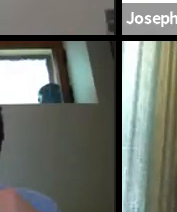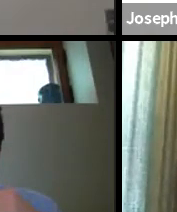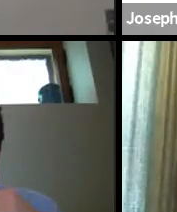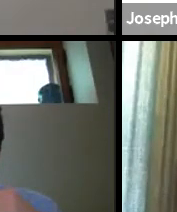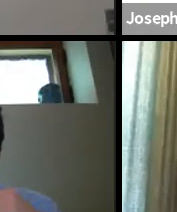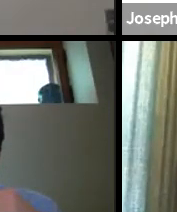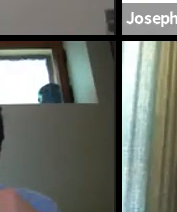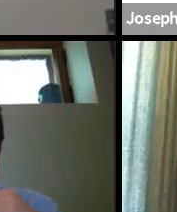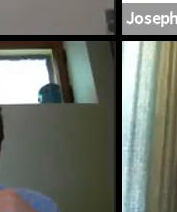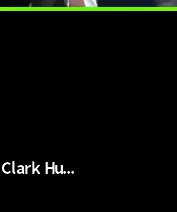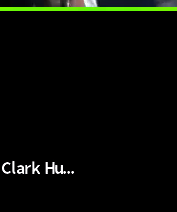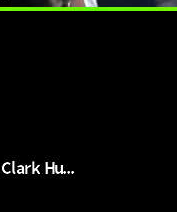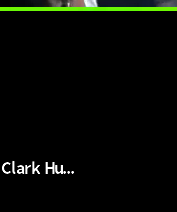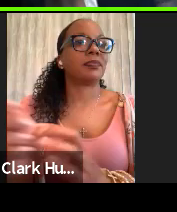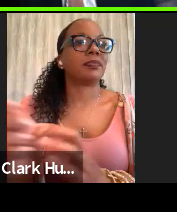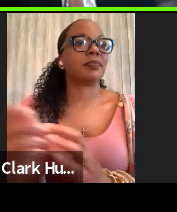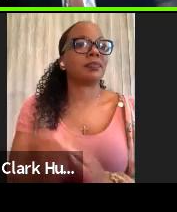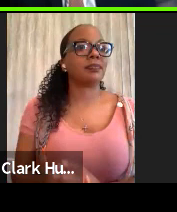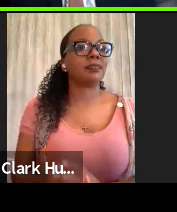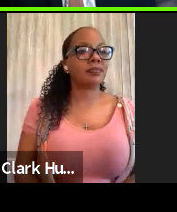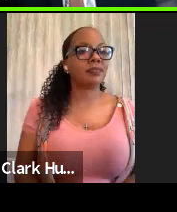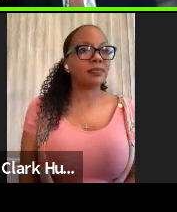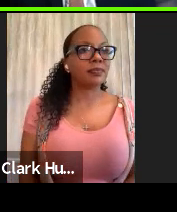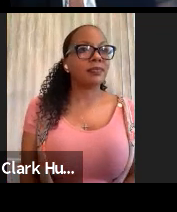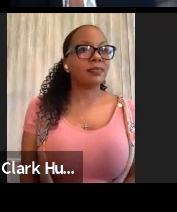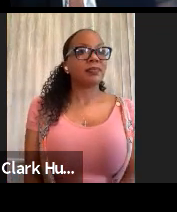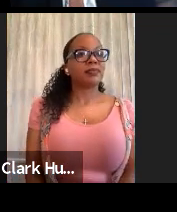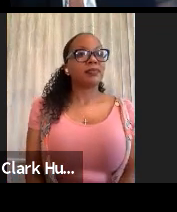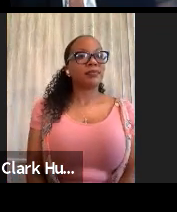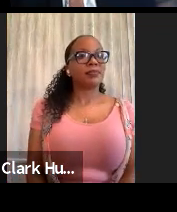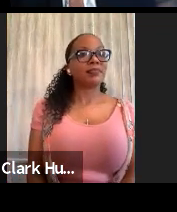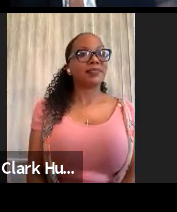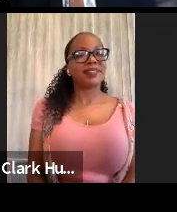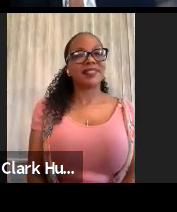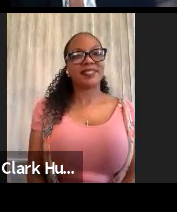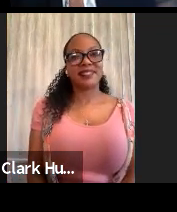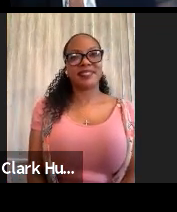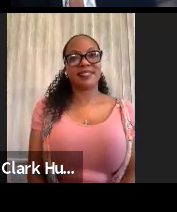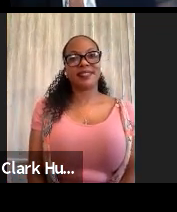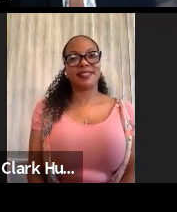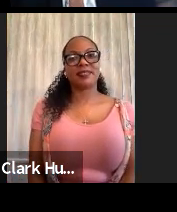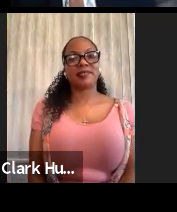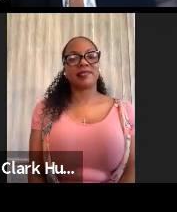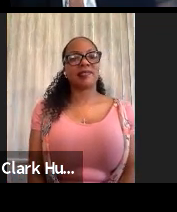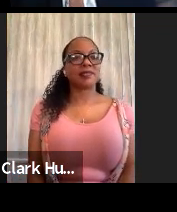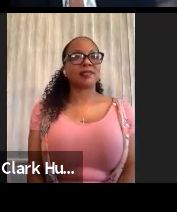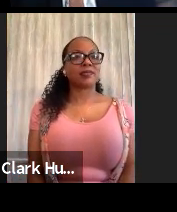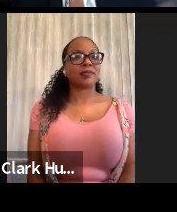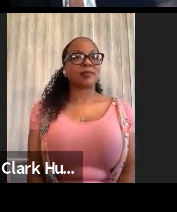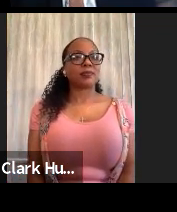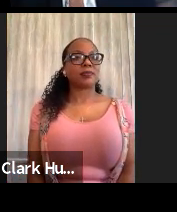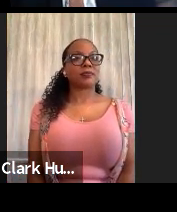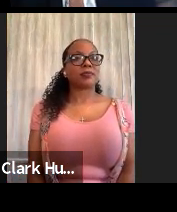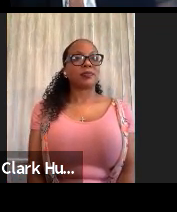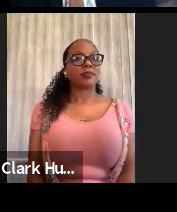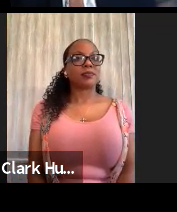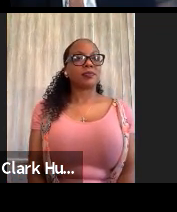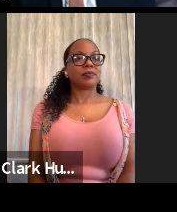The mayor's office. Well, does the mayor's office, is this an additional, in the total sum? Anyone from the mayor's